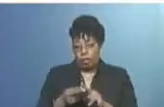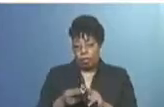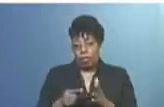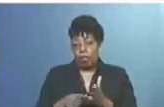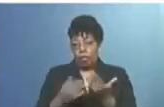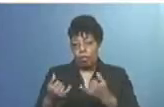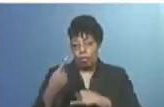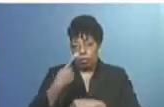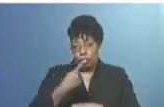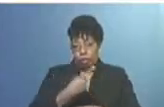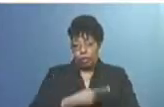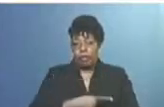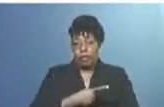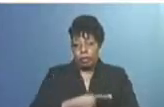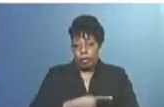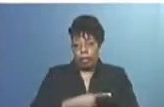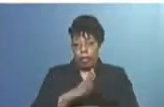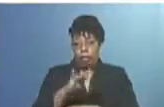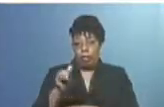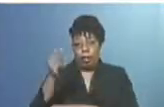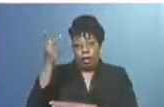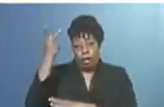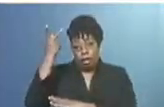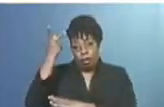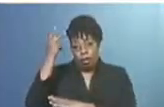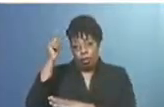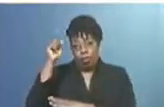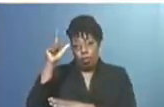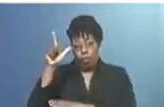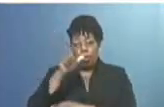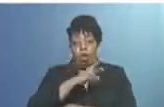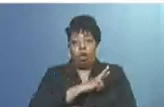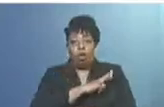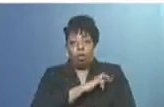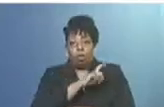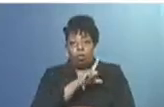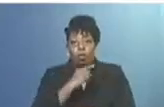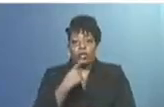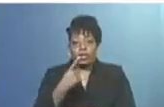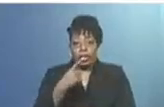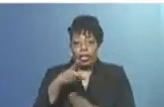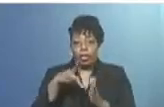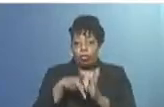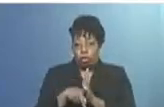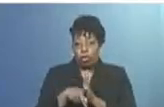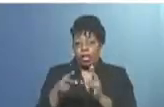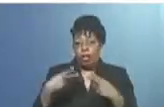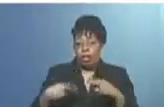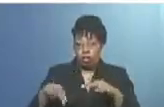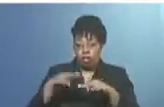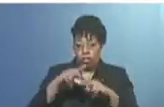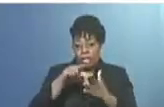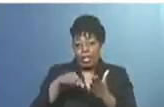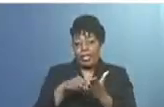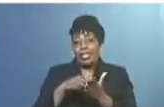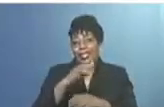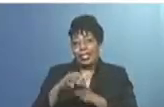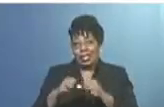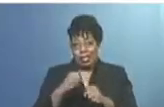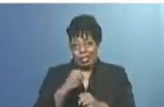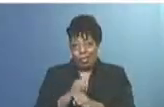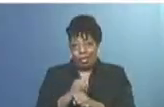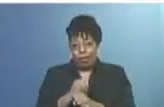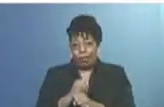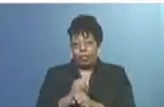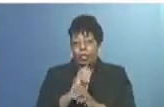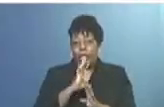by Commissioner Paul Roll indicate that murders are up significantly this year. The police commissioner addressing reporters at a press conference at